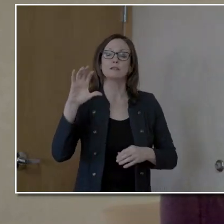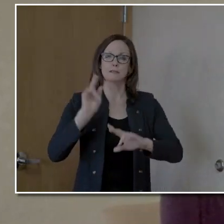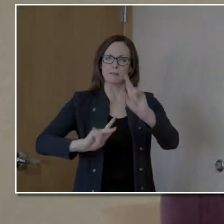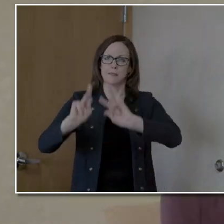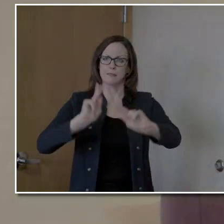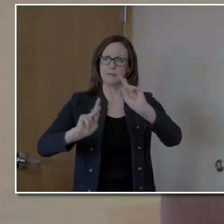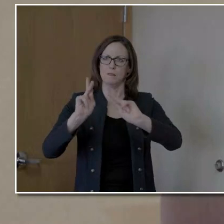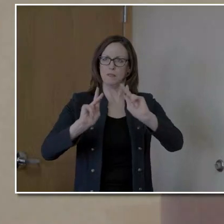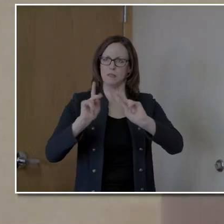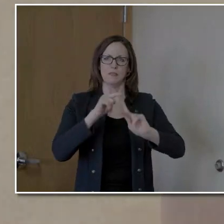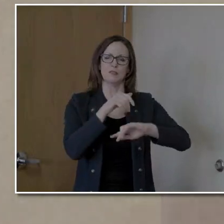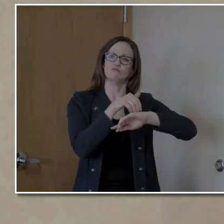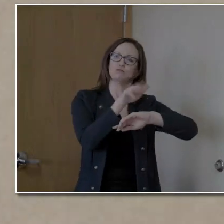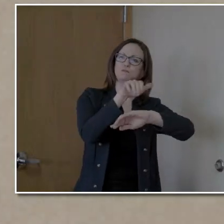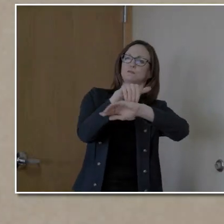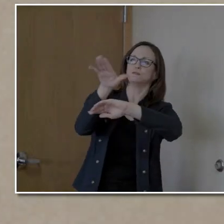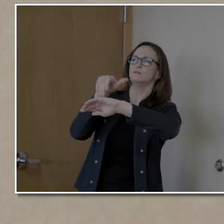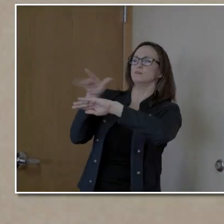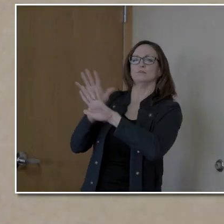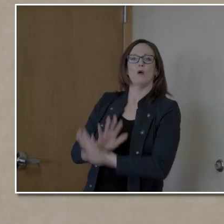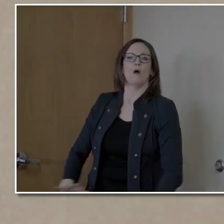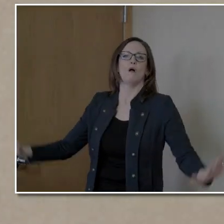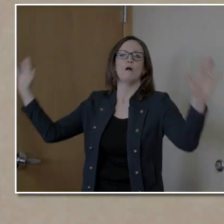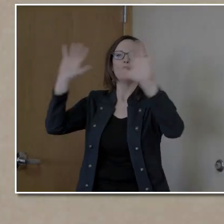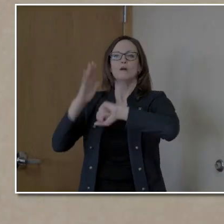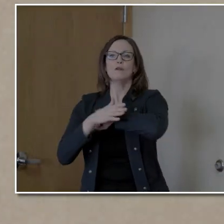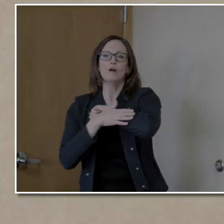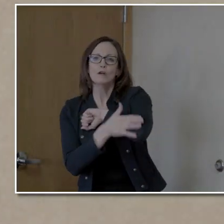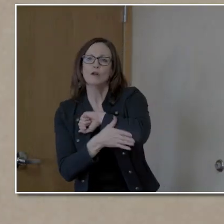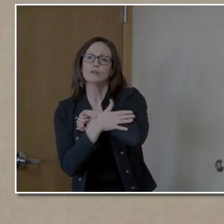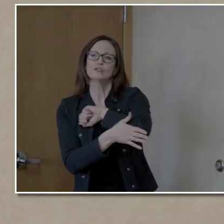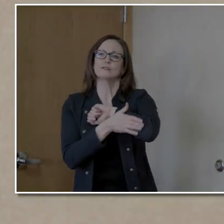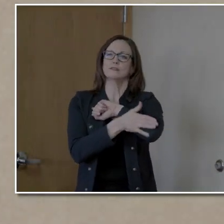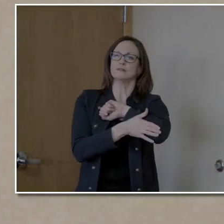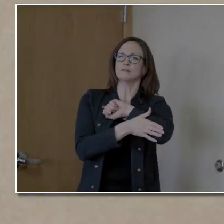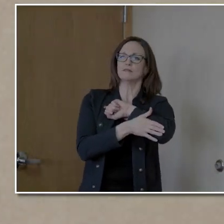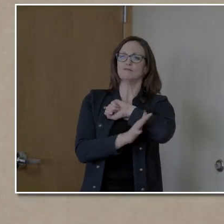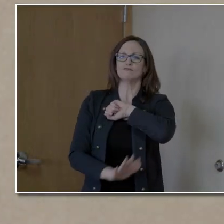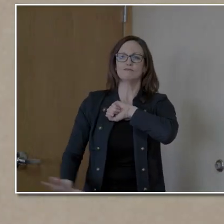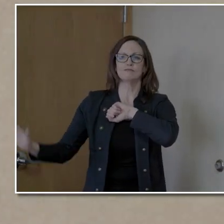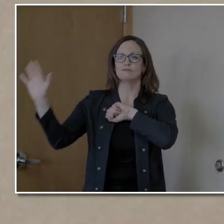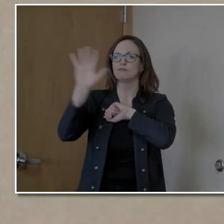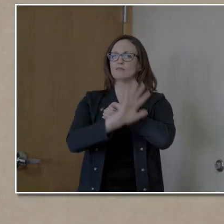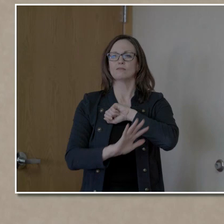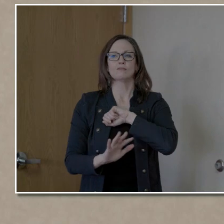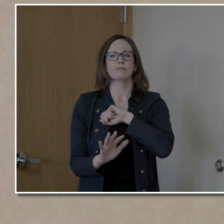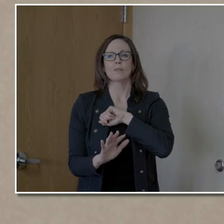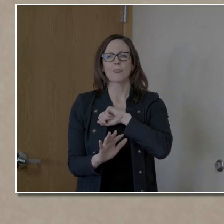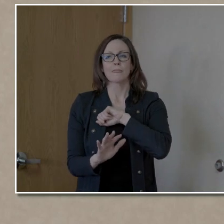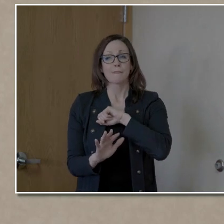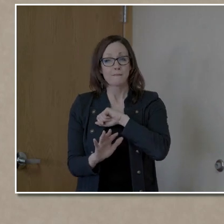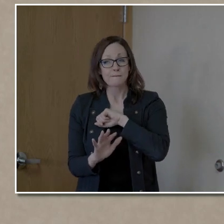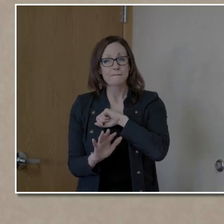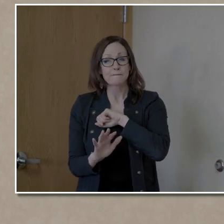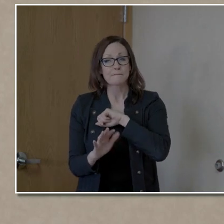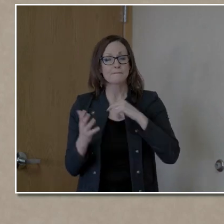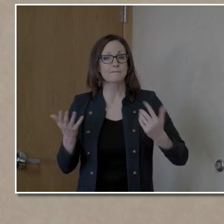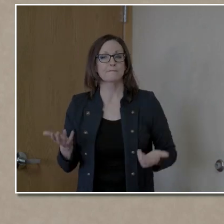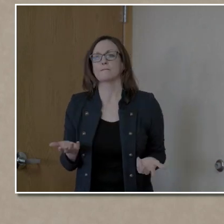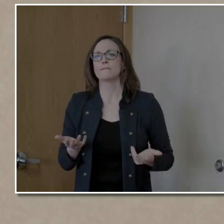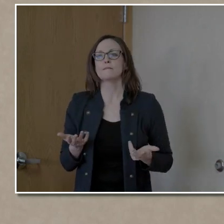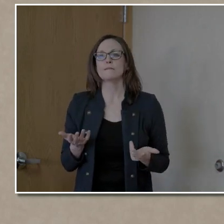those folks is, do you know if any of those 700 Wisconsin National Guard troops serving overseas have tested